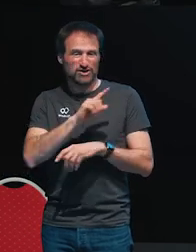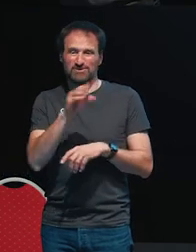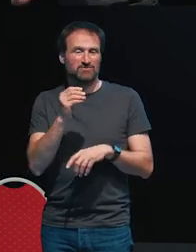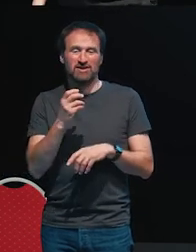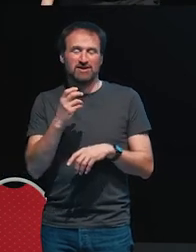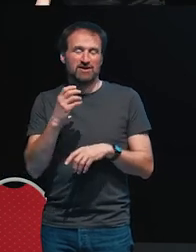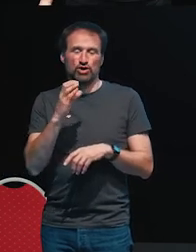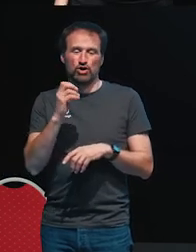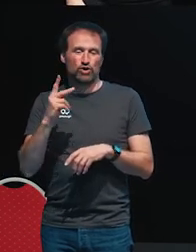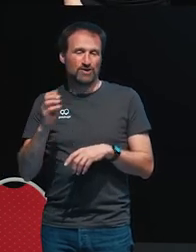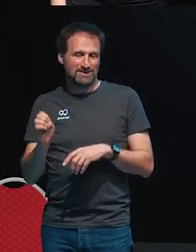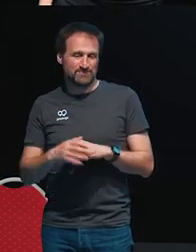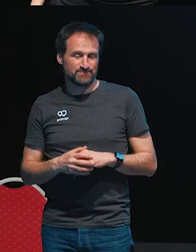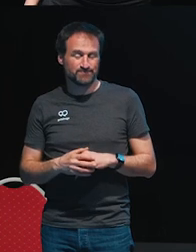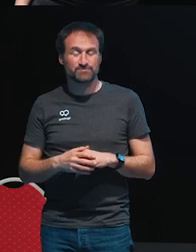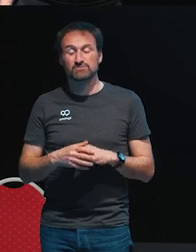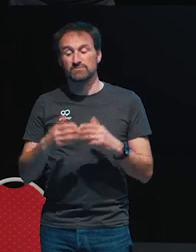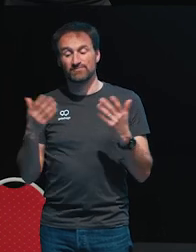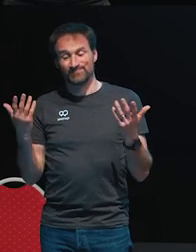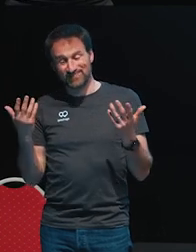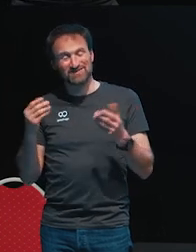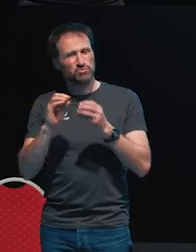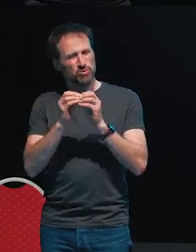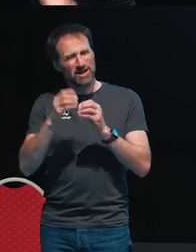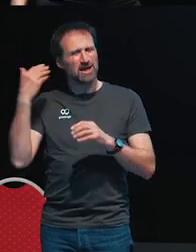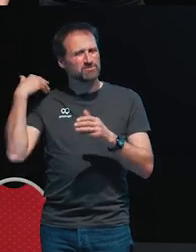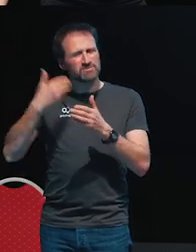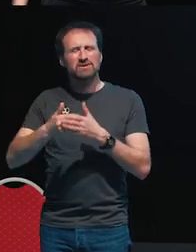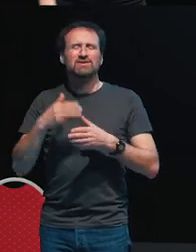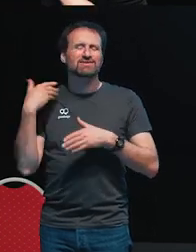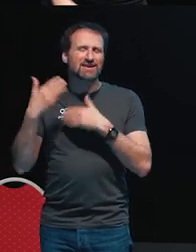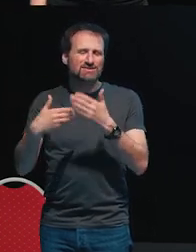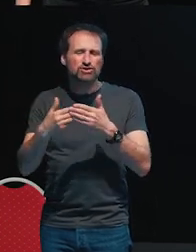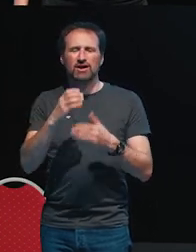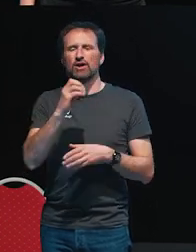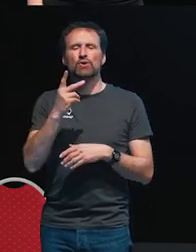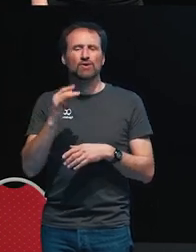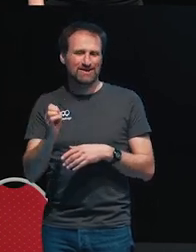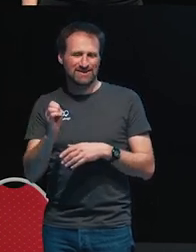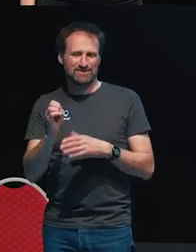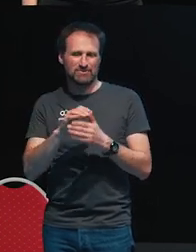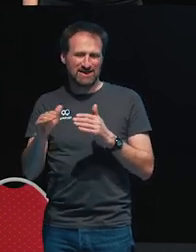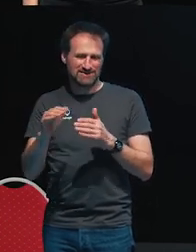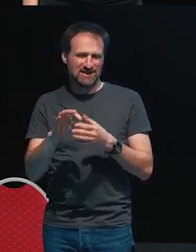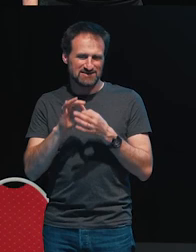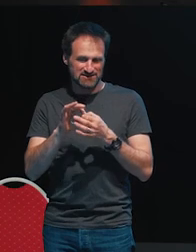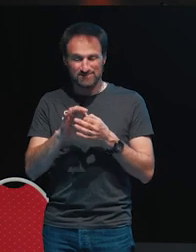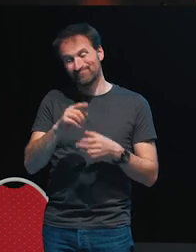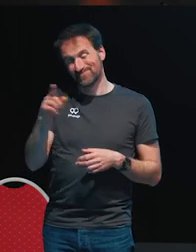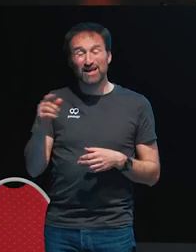So what are some of the problems with the traditional cookie-based approach? Cookies don't like cores. Who likes cores?